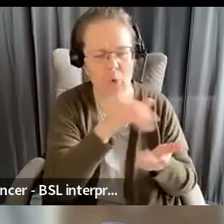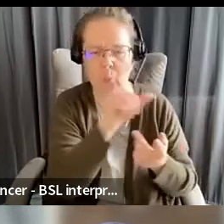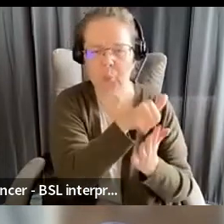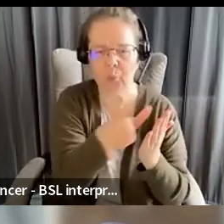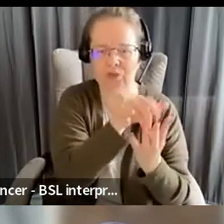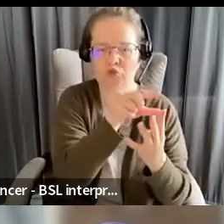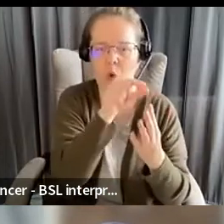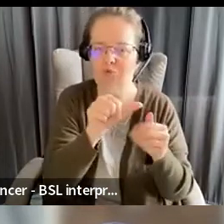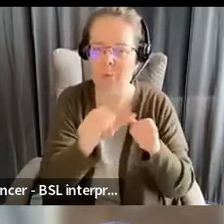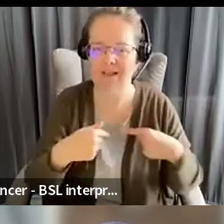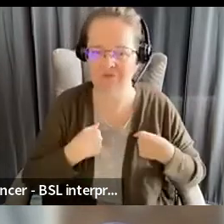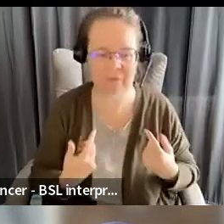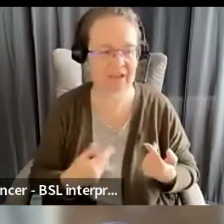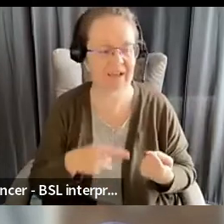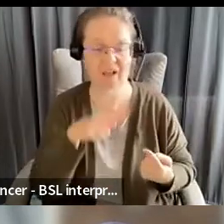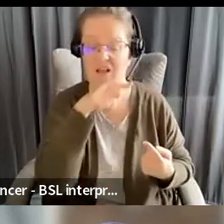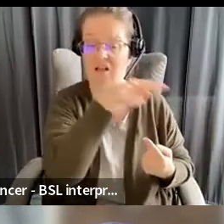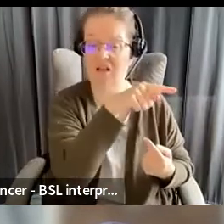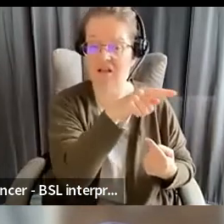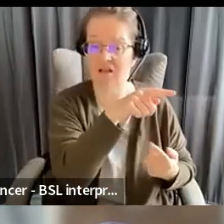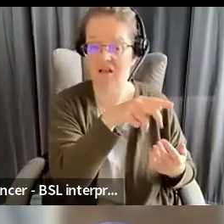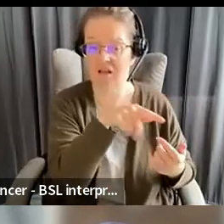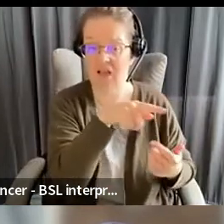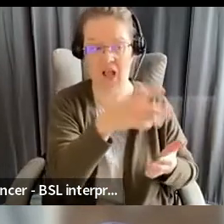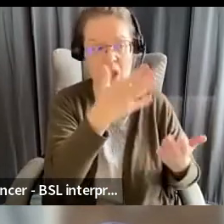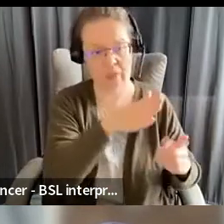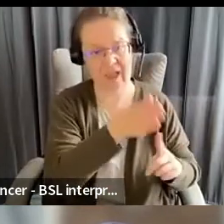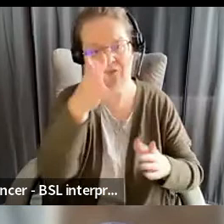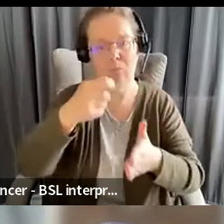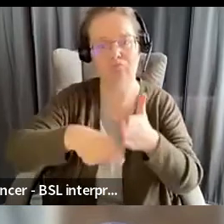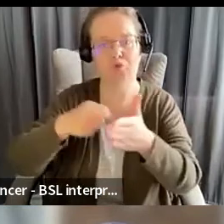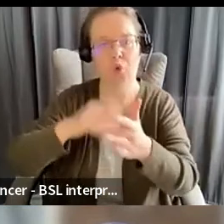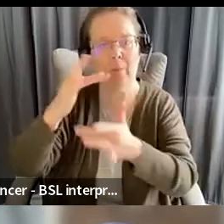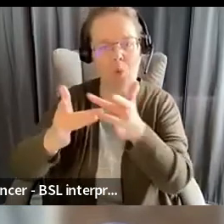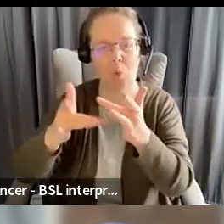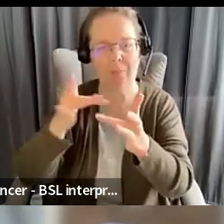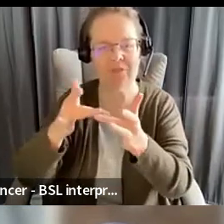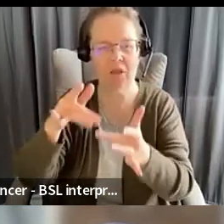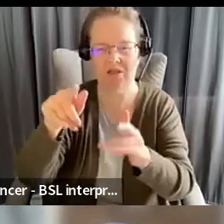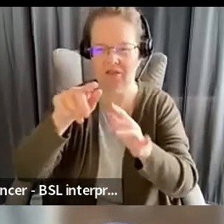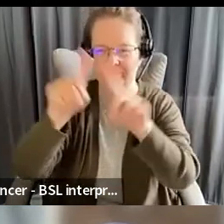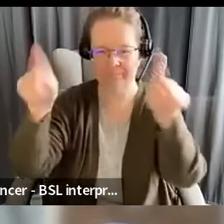finally, he went on to a procurement website, which gives you the various